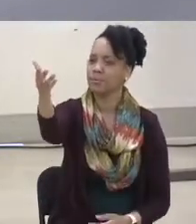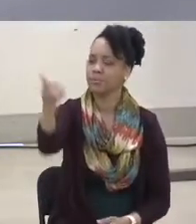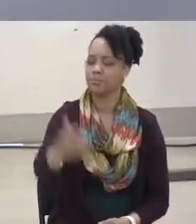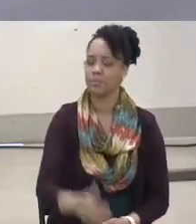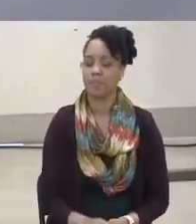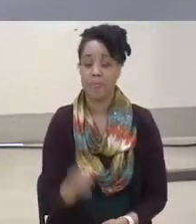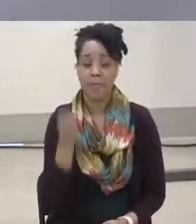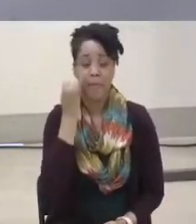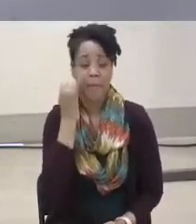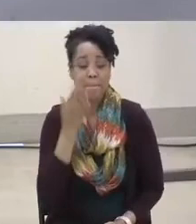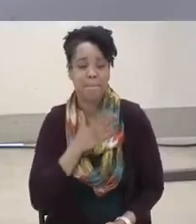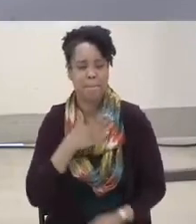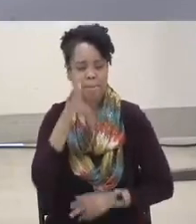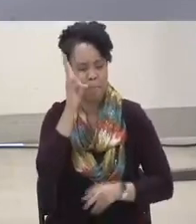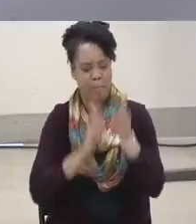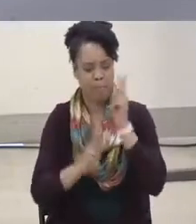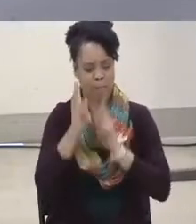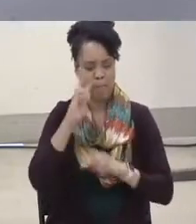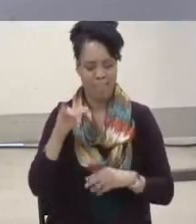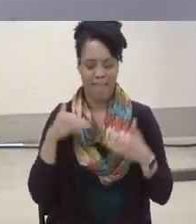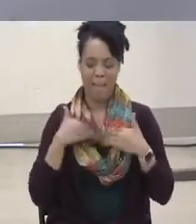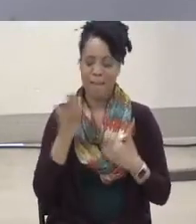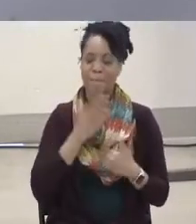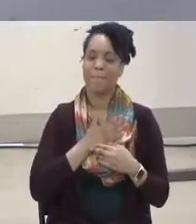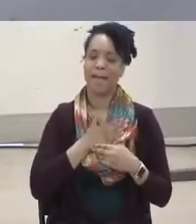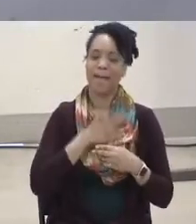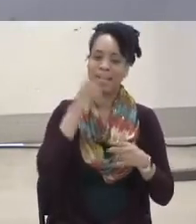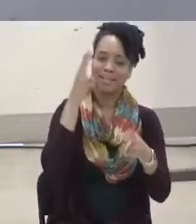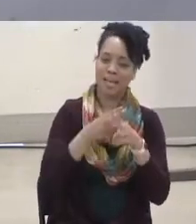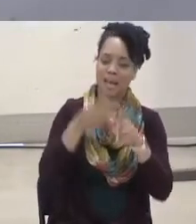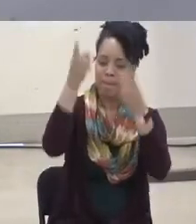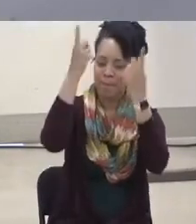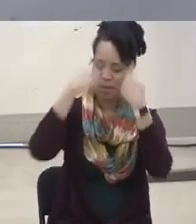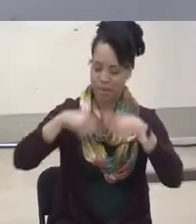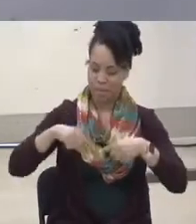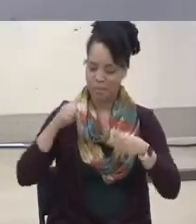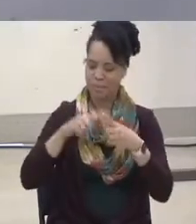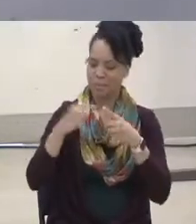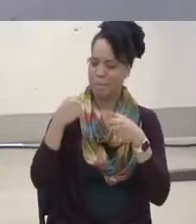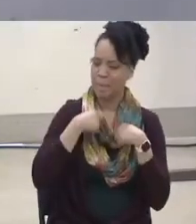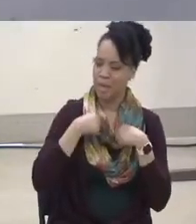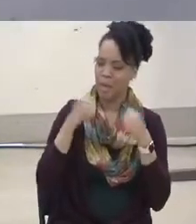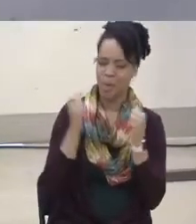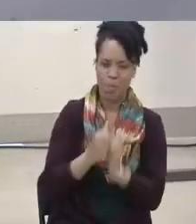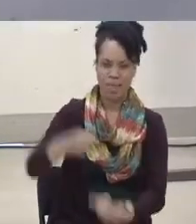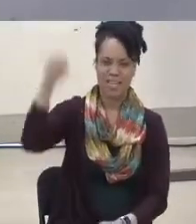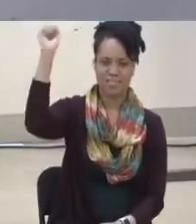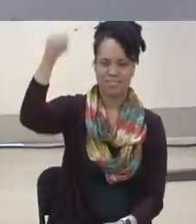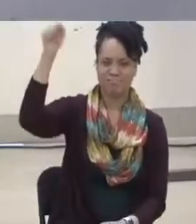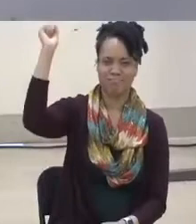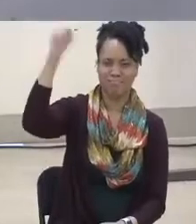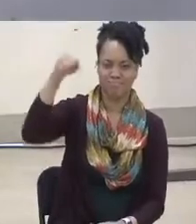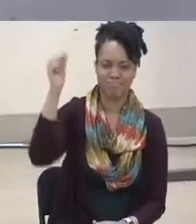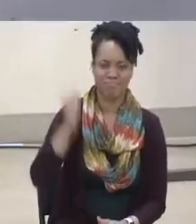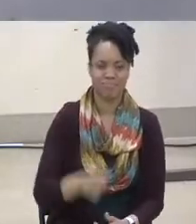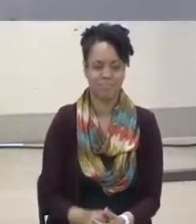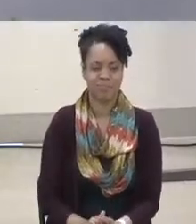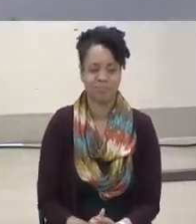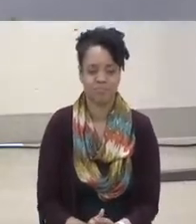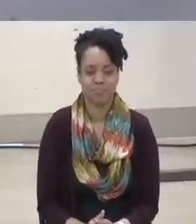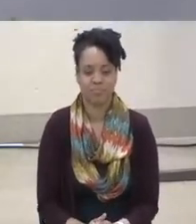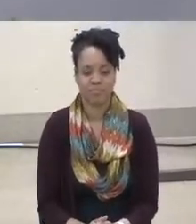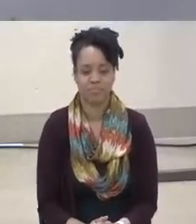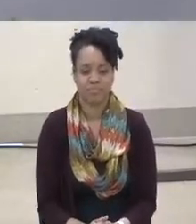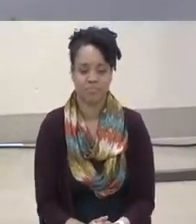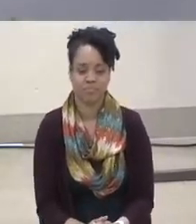sí. If my people that have my name come with me to me with a yes Si mi pueblo, el cual mi nombre es